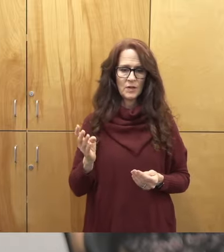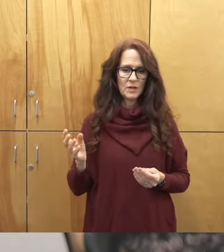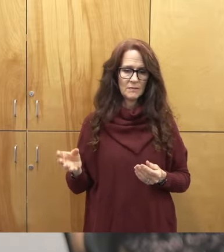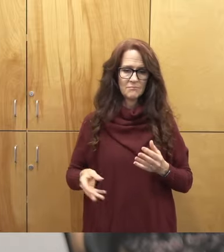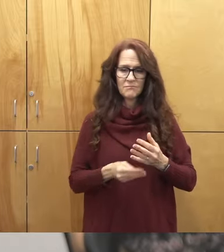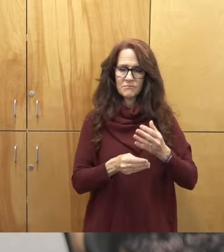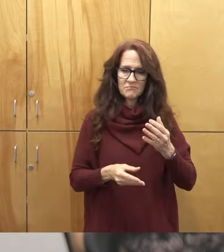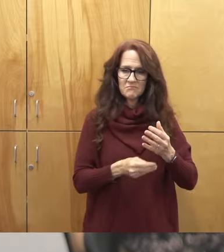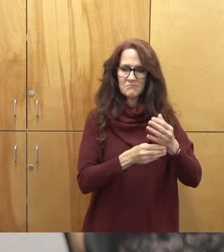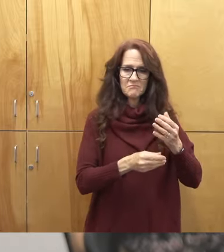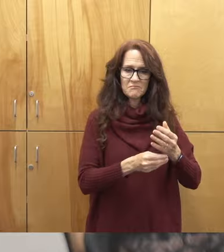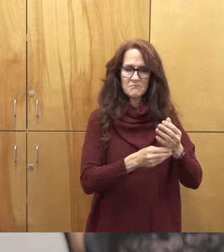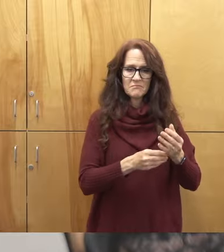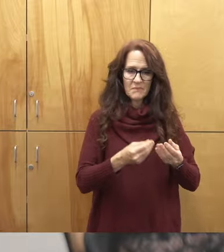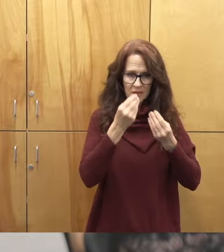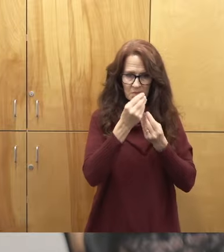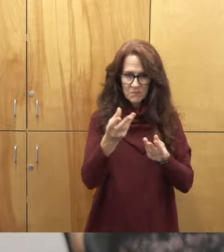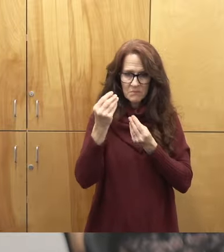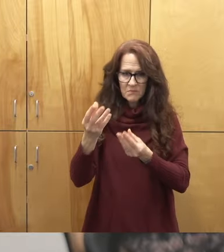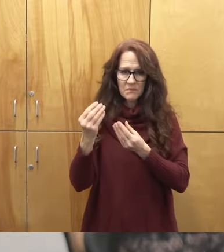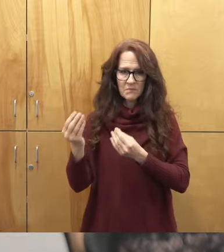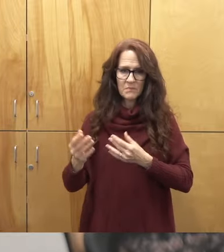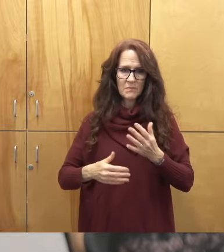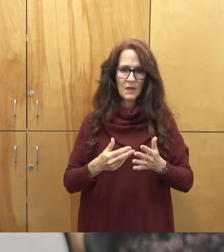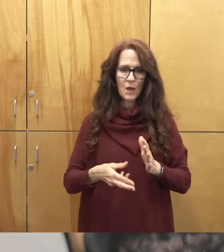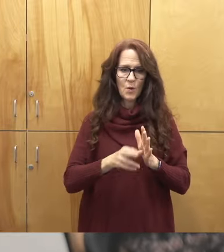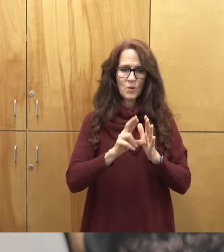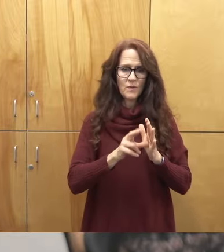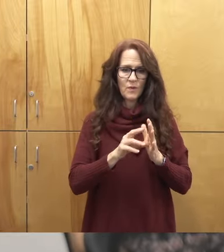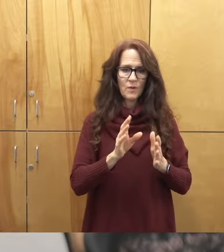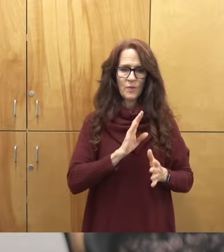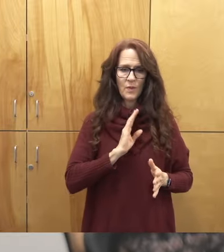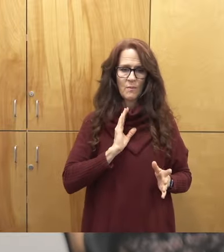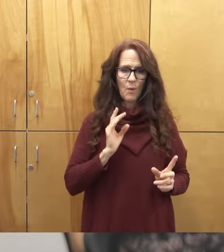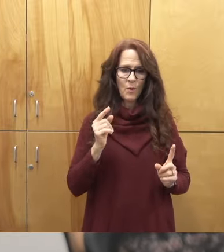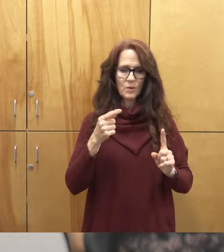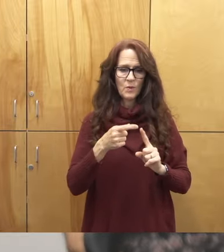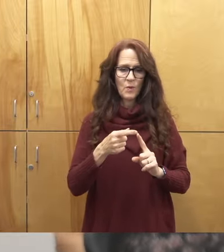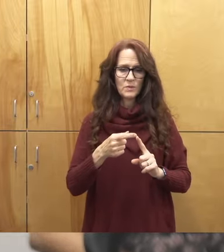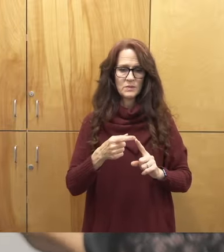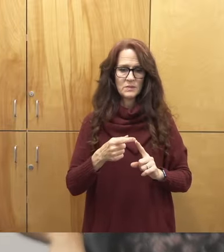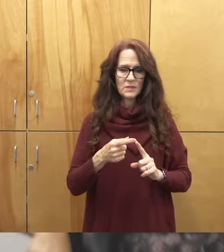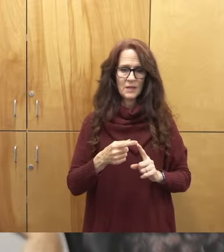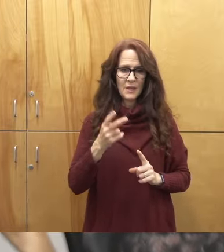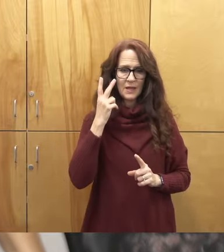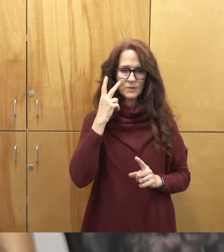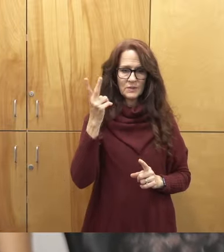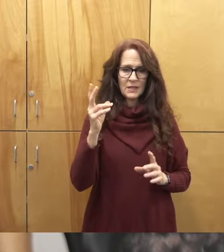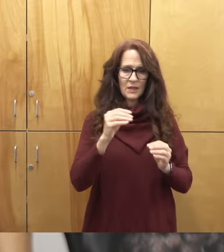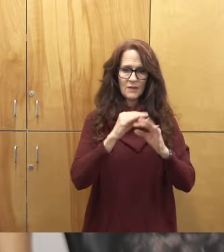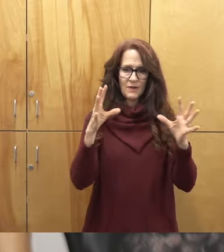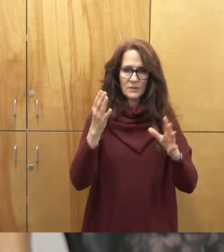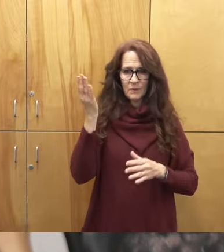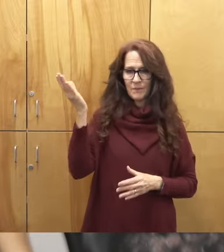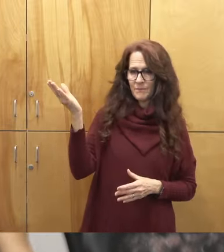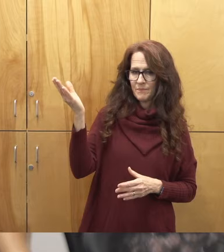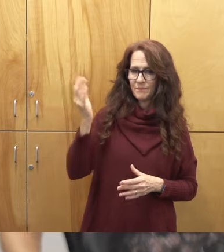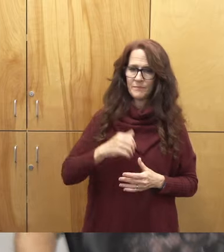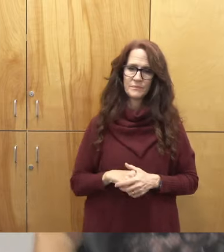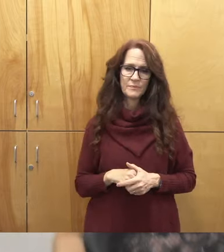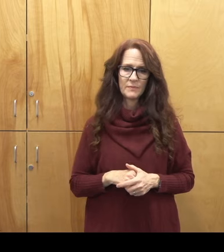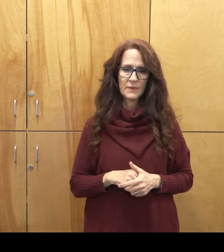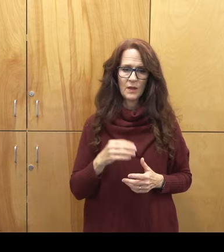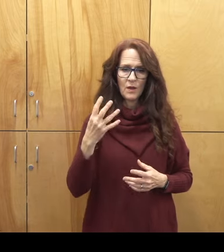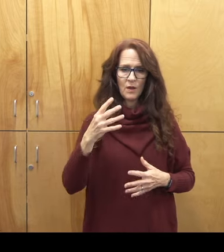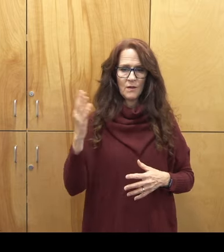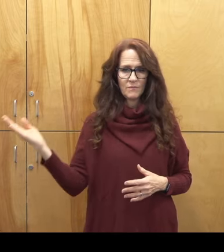year, and I'd like to just review the board goals. And as you can see the visual, you have all your four